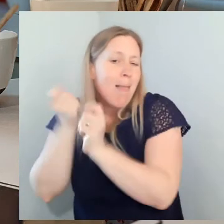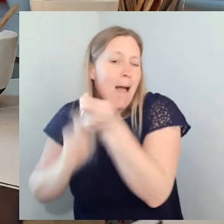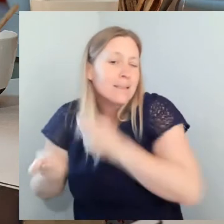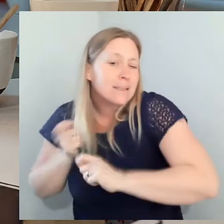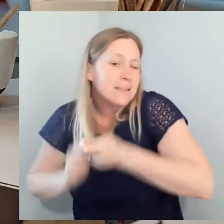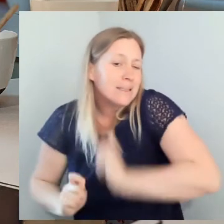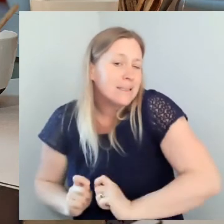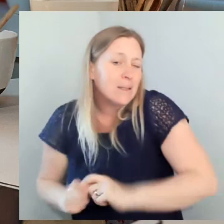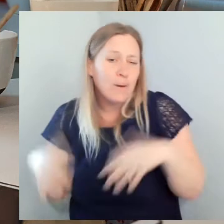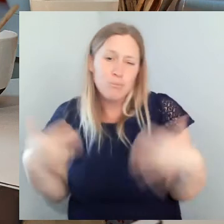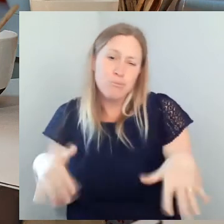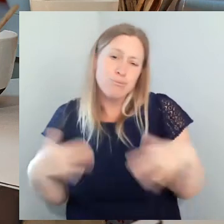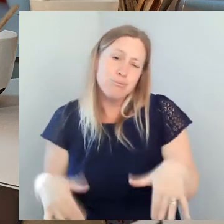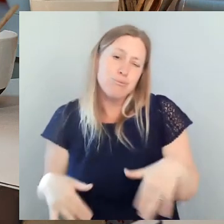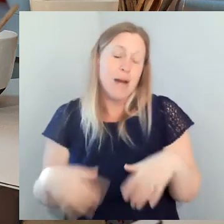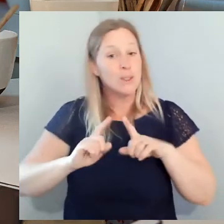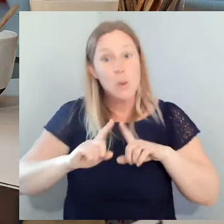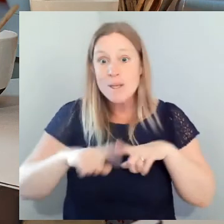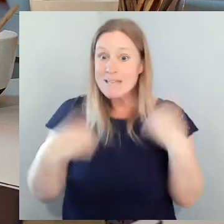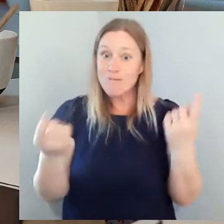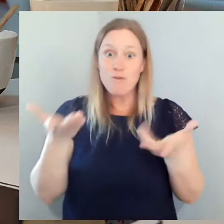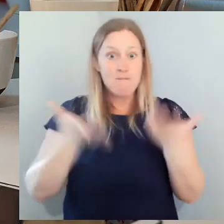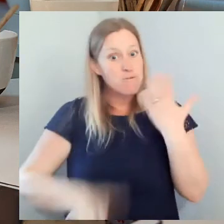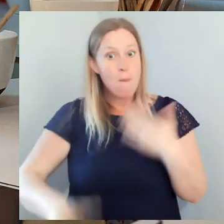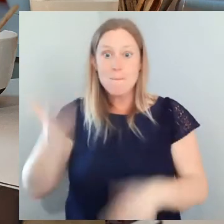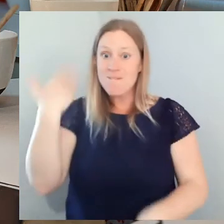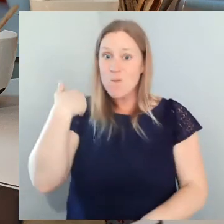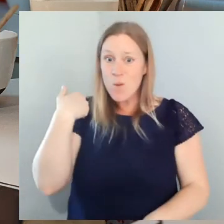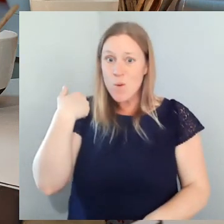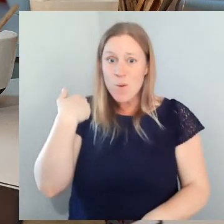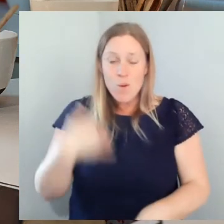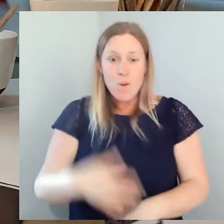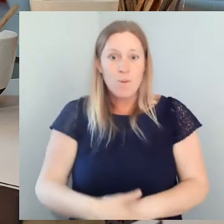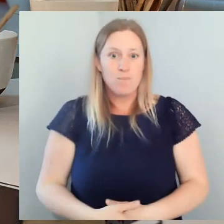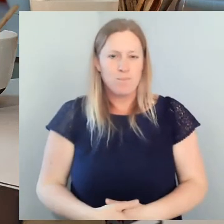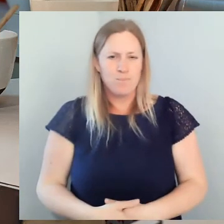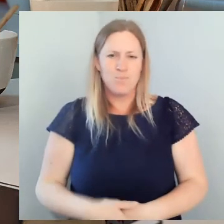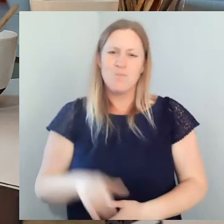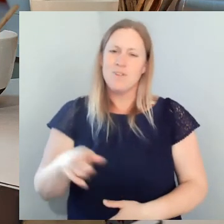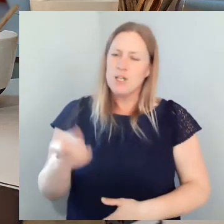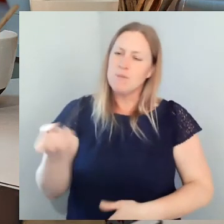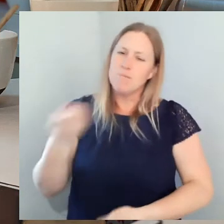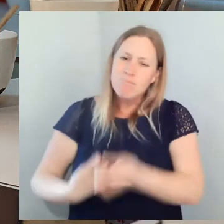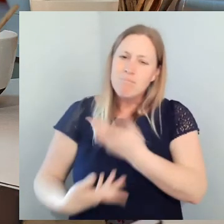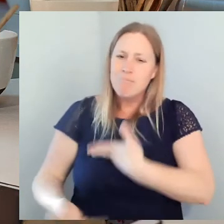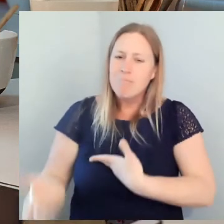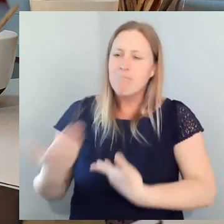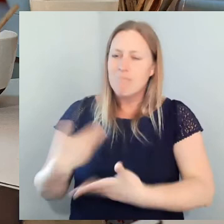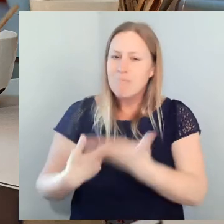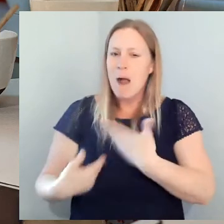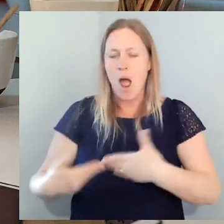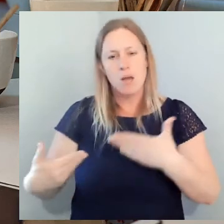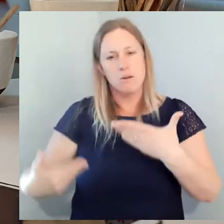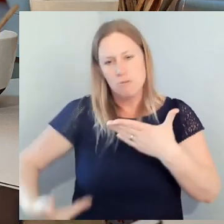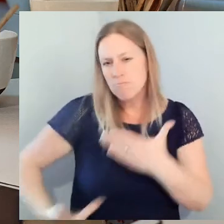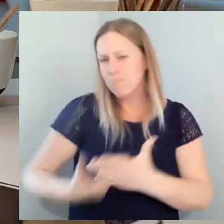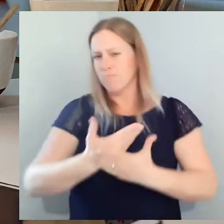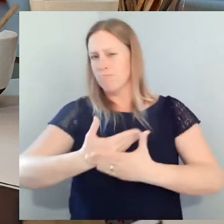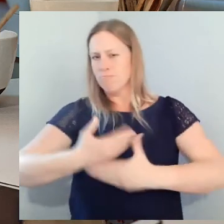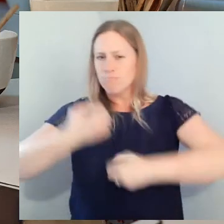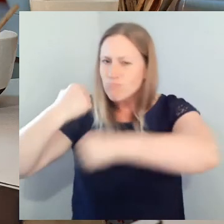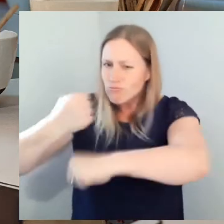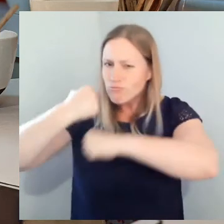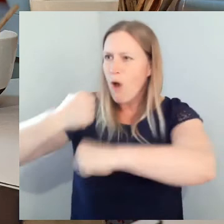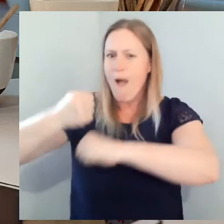so grown up with her hair all plaited and braided. So different from when I last saw her. She talked a lot